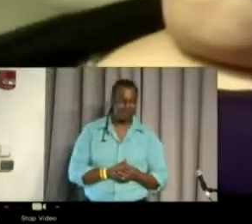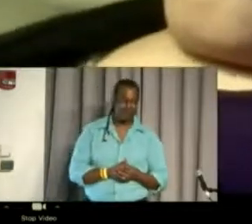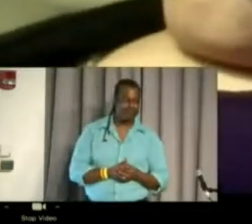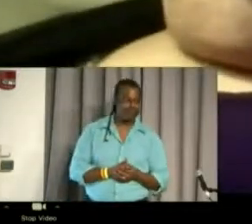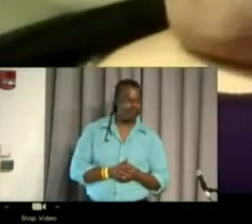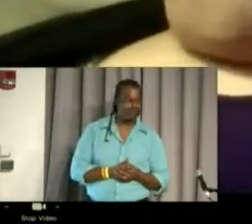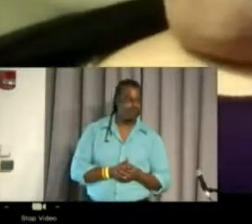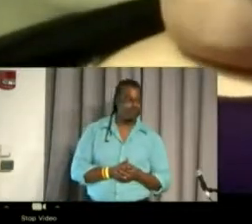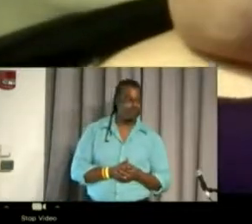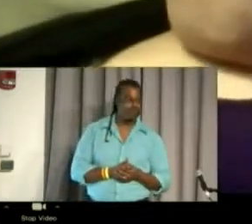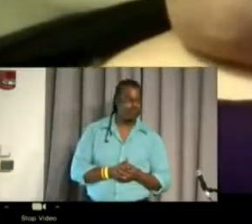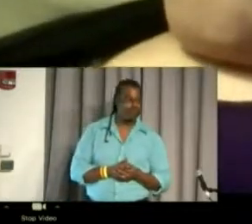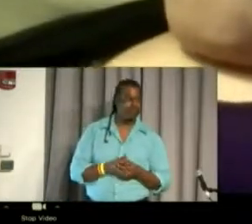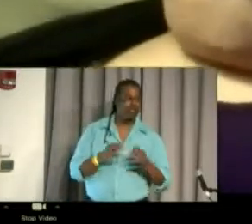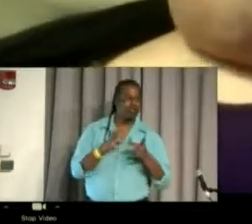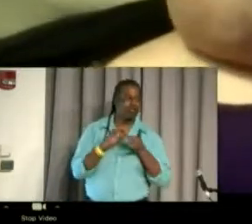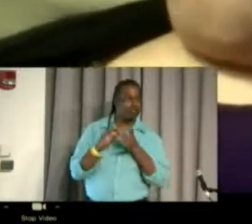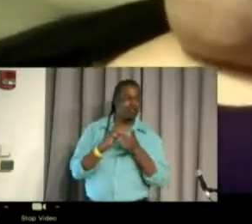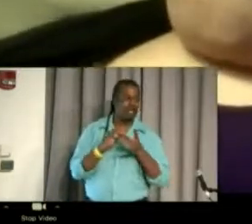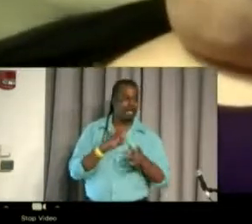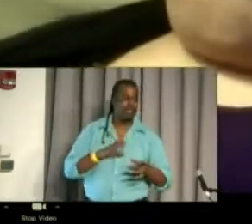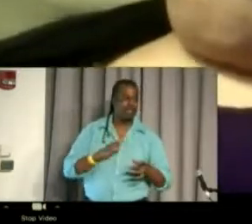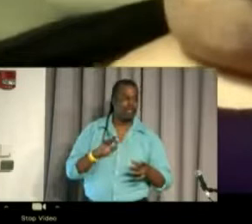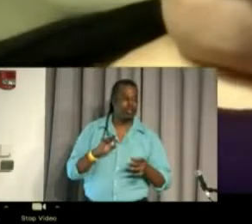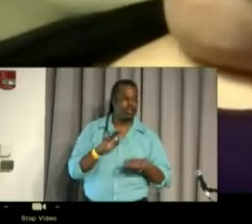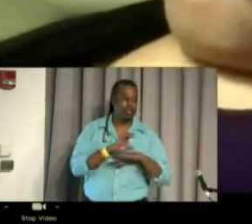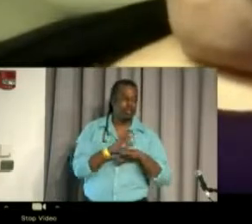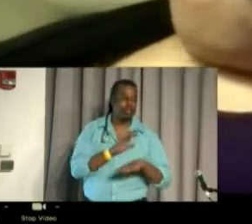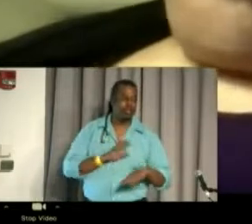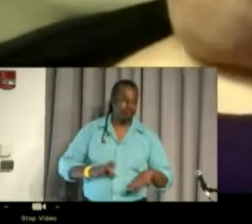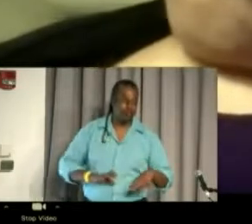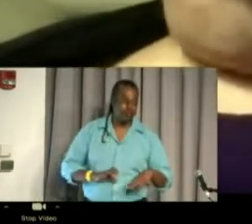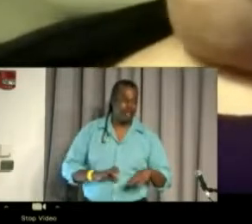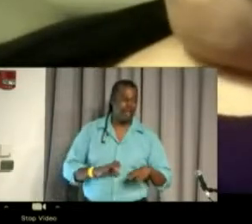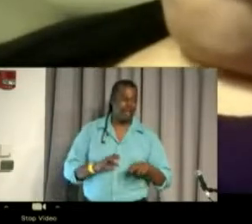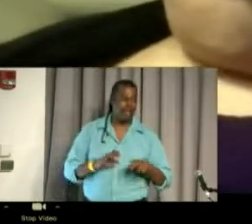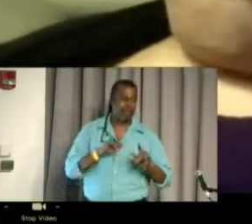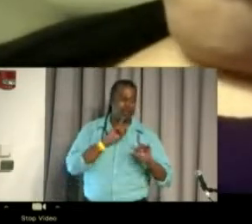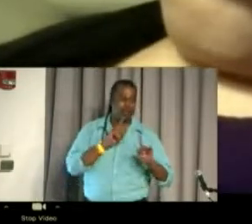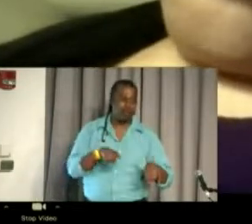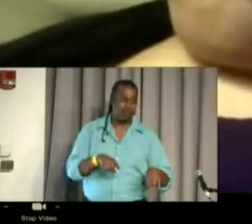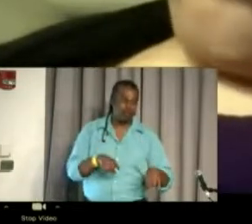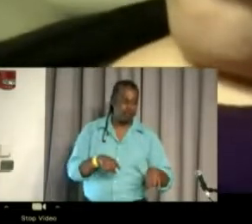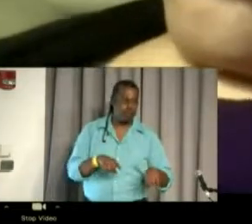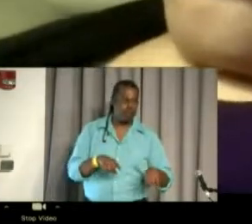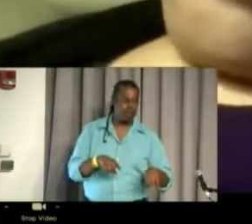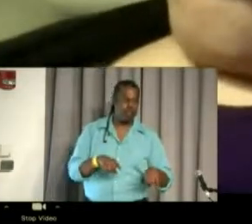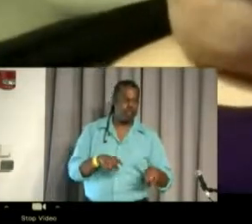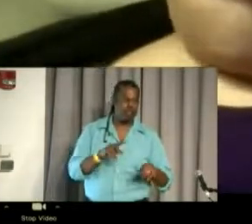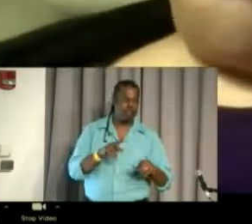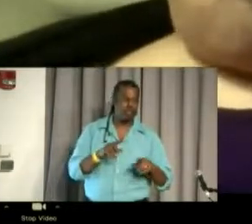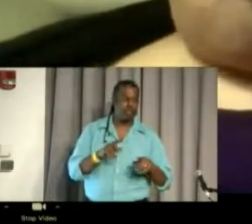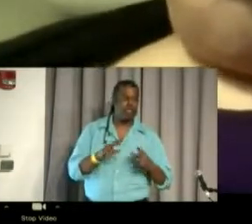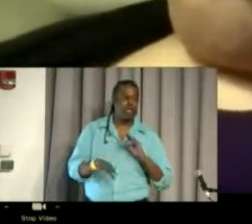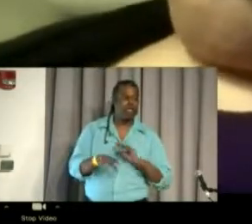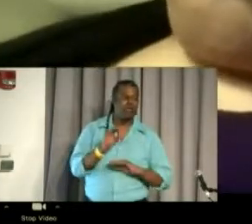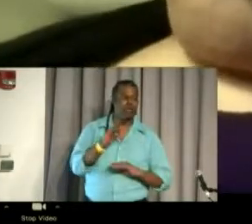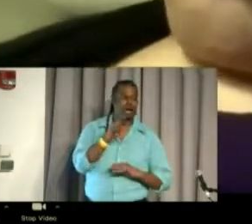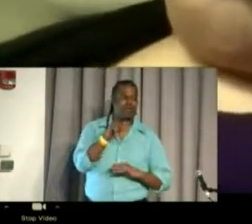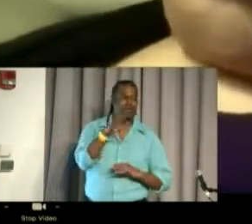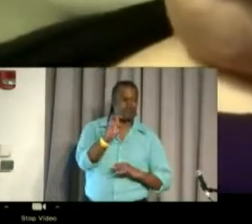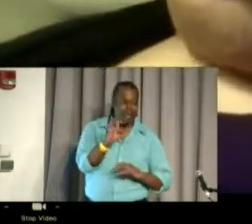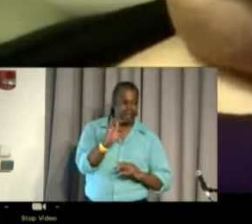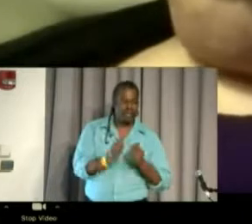The United Church of Christ Commission for Racial Justice report, Toxic and Race in the US, found that race was the